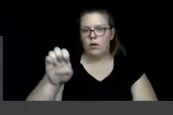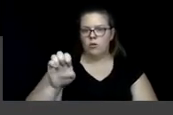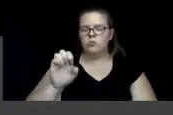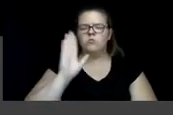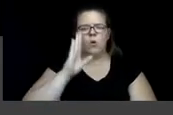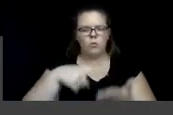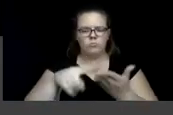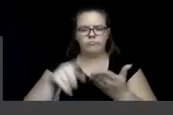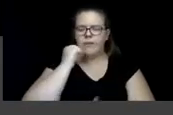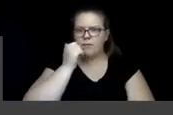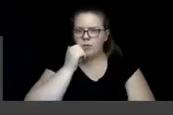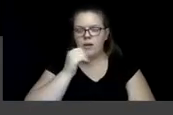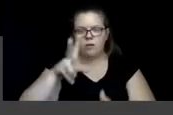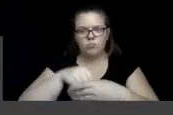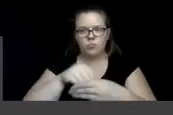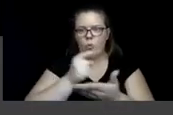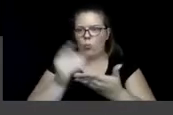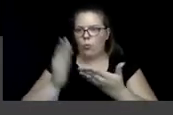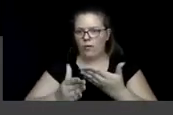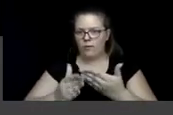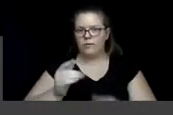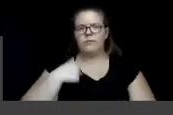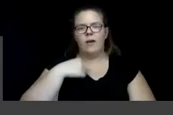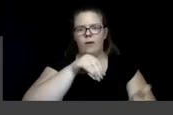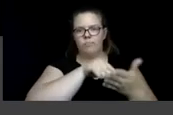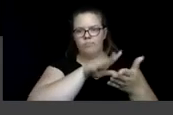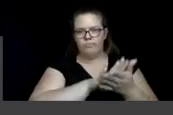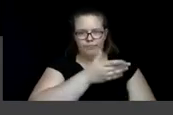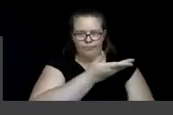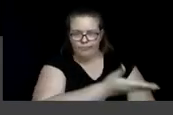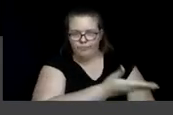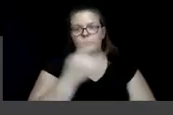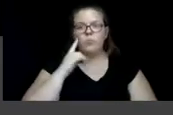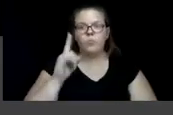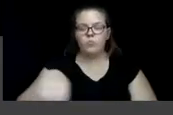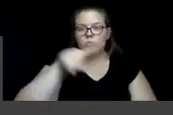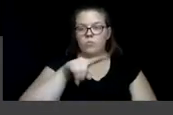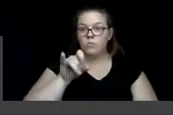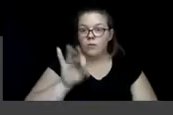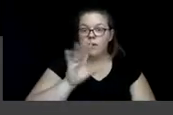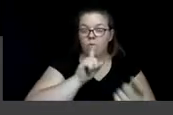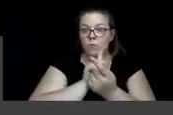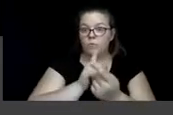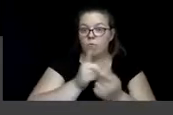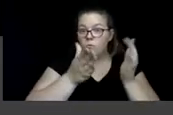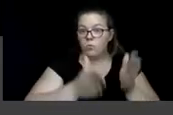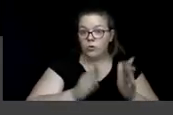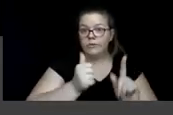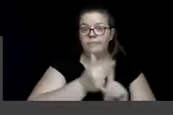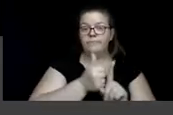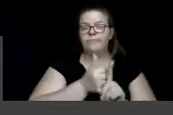the weekends. And I put that on there for you. If you were ever to meet someone, or if you had a